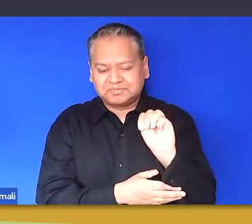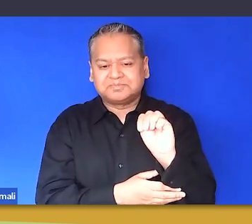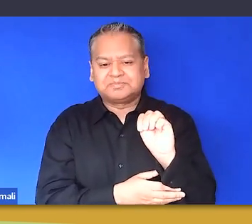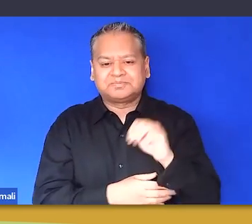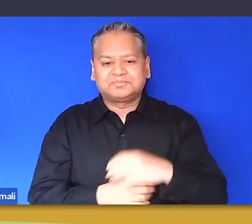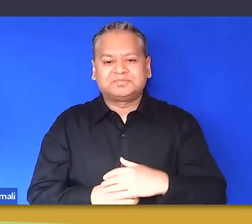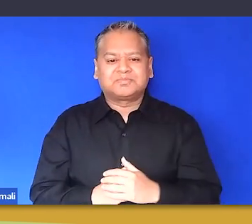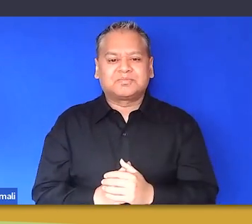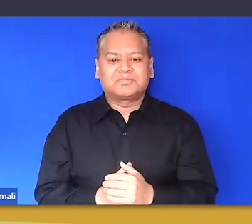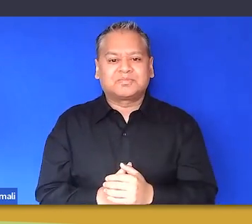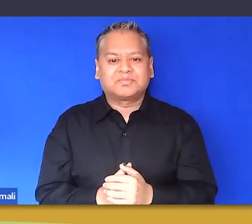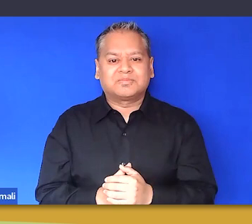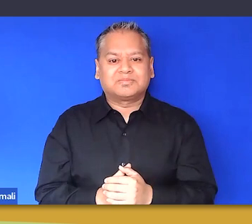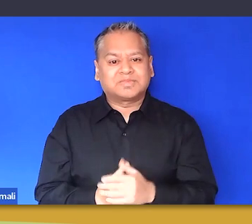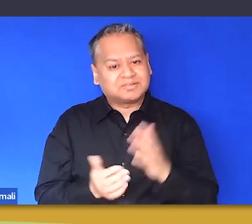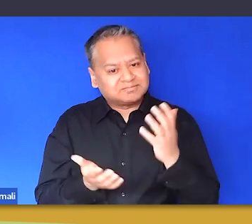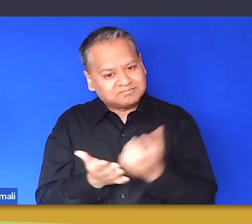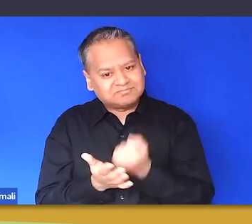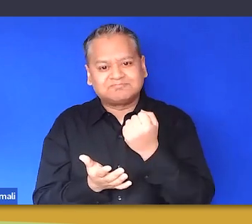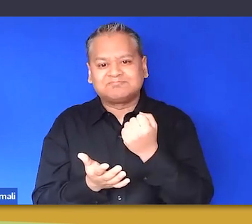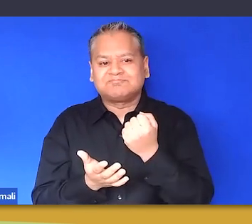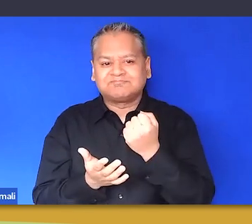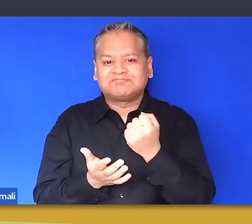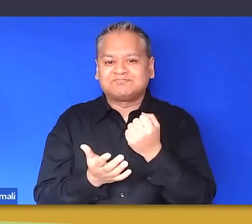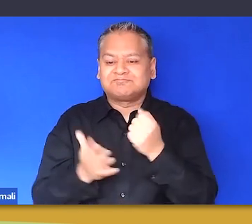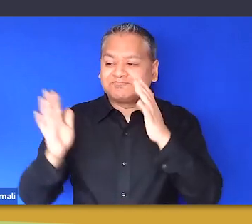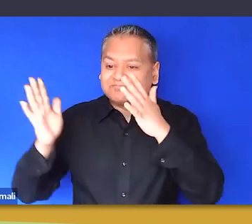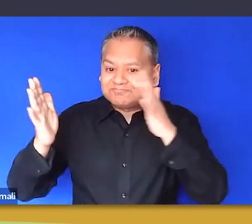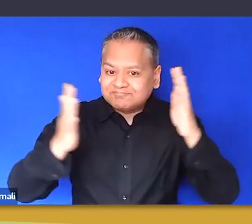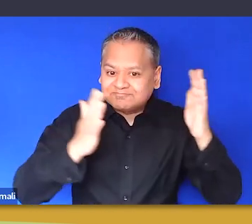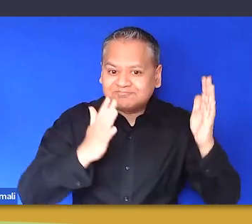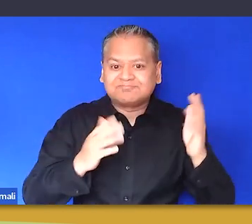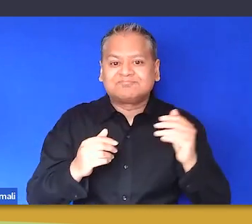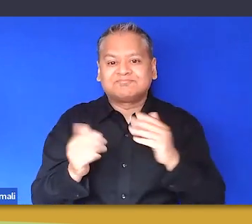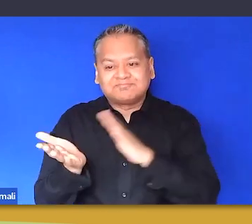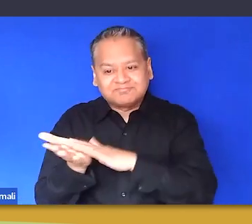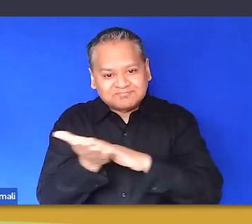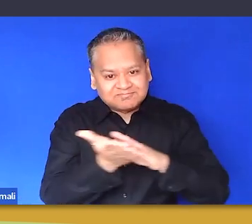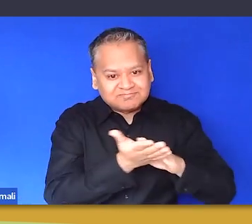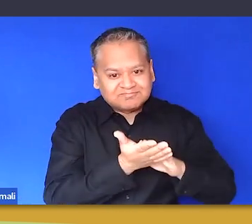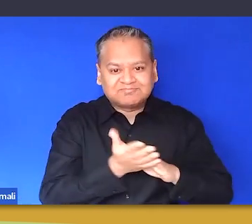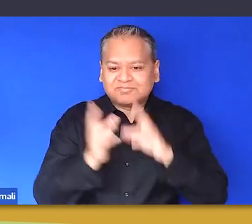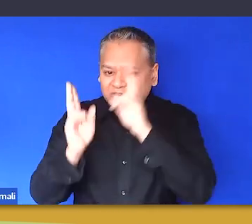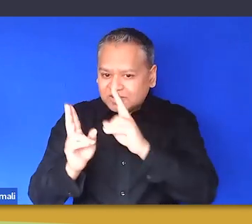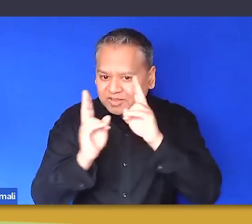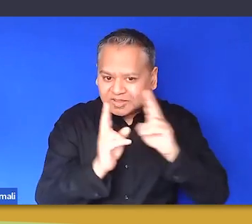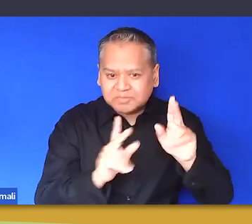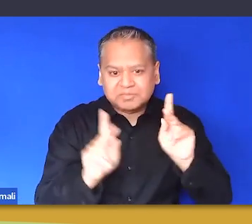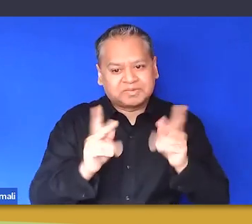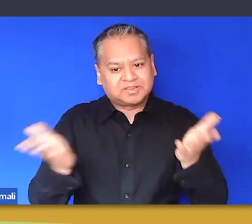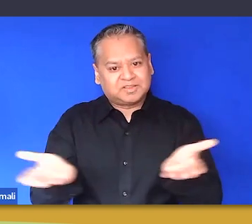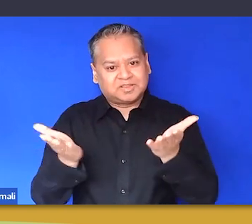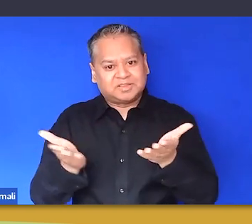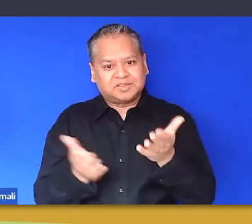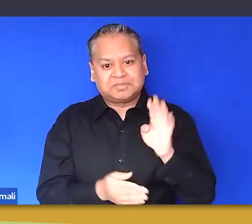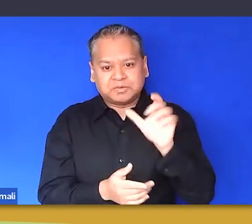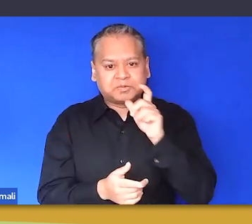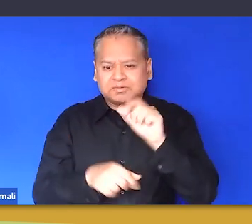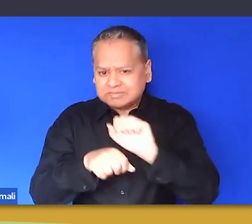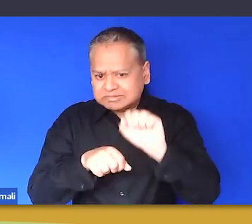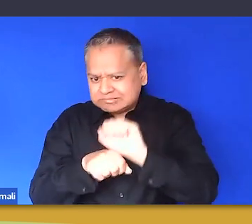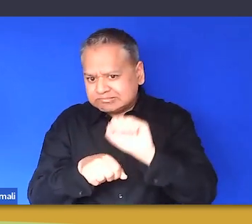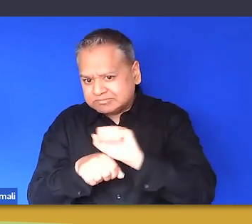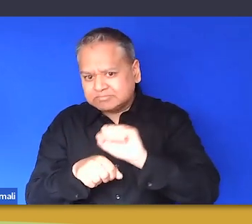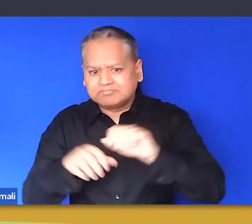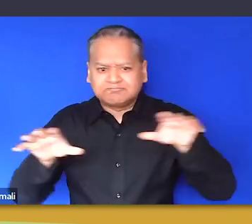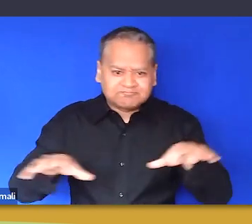recognizing those that are leading the way. Today's awards honor anti-racism champions from around British Columbia. As